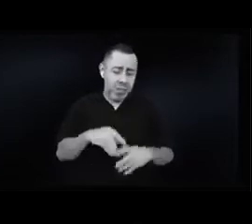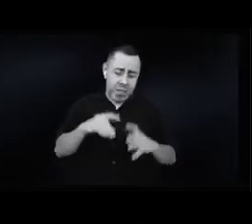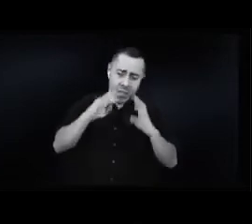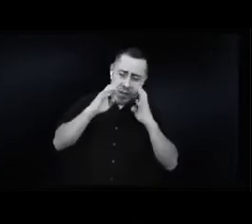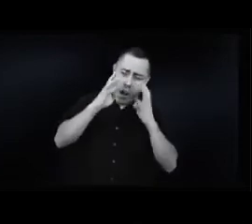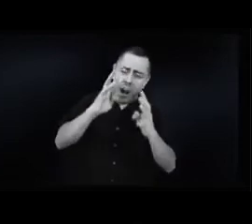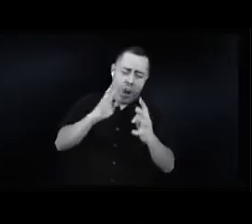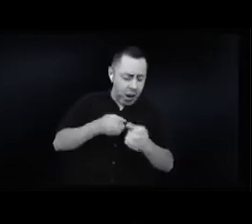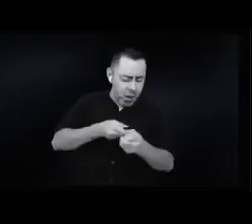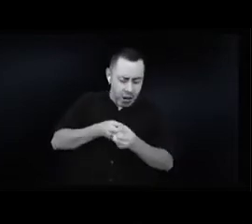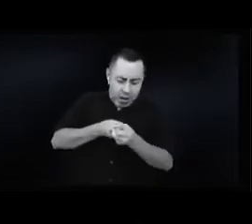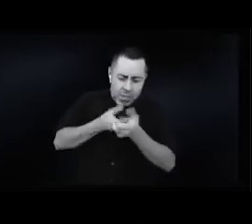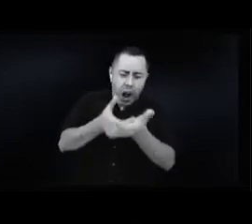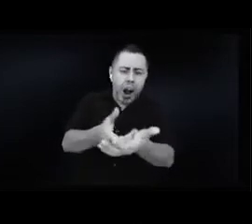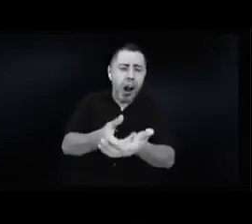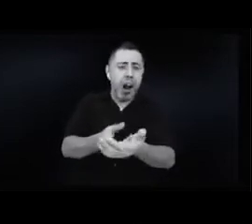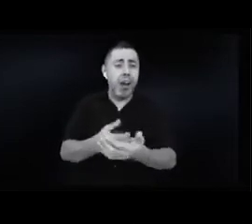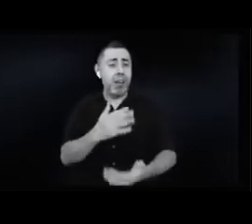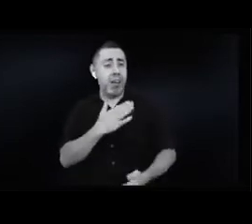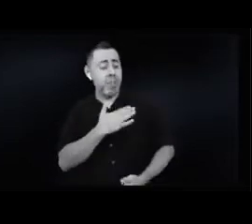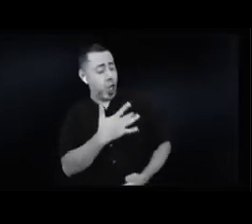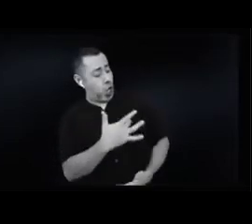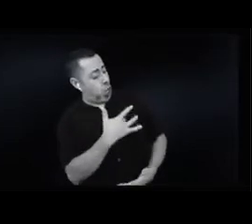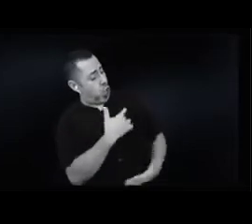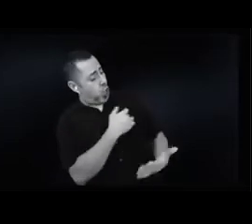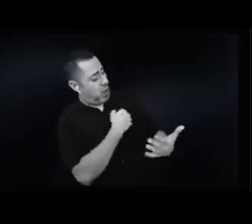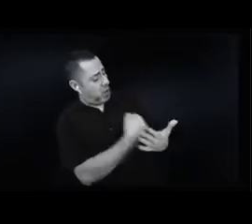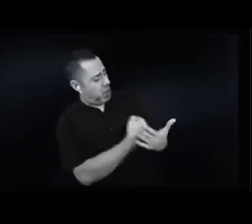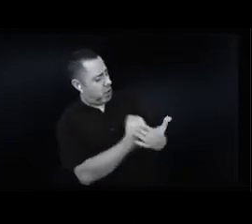it feels like it beats with you,